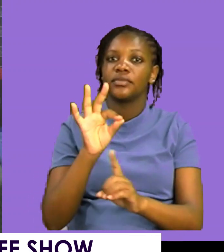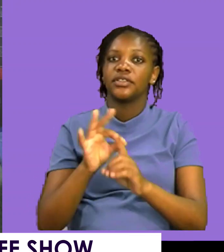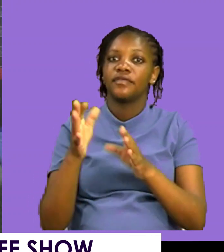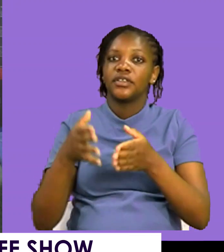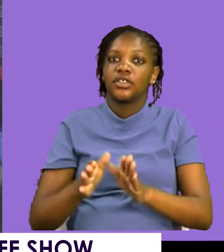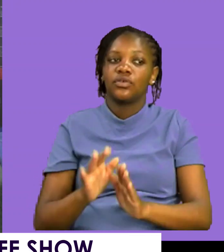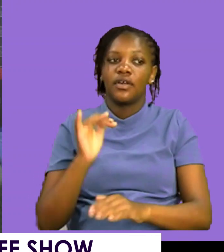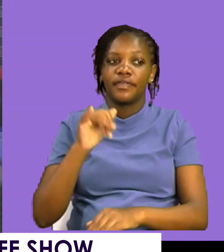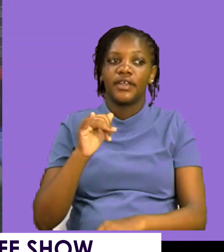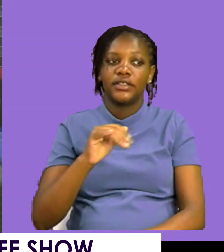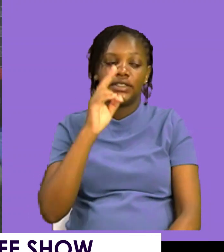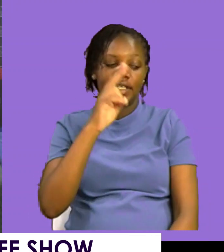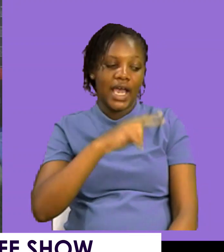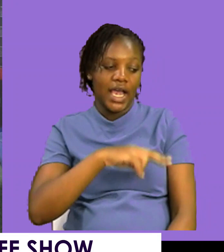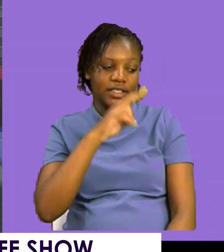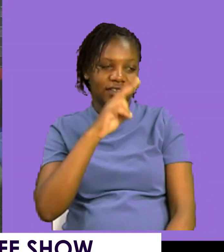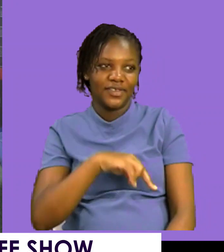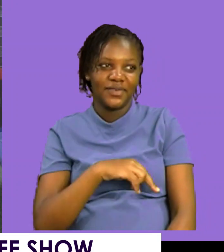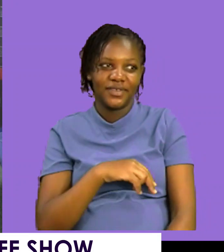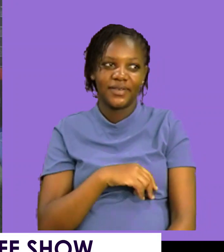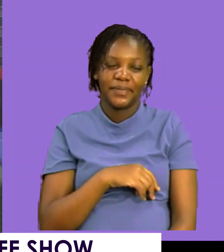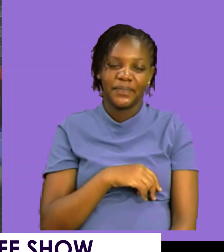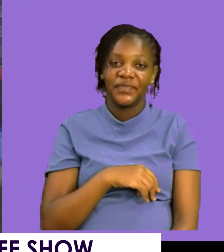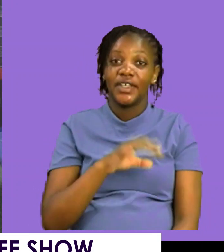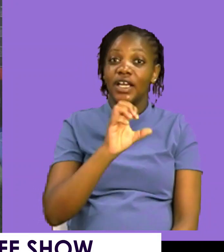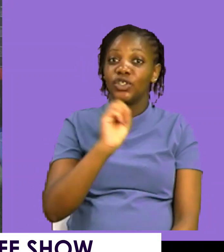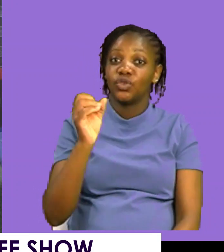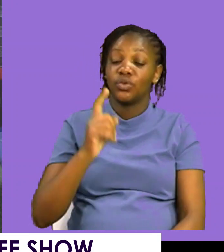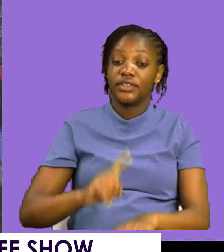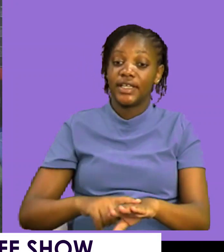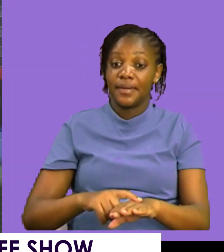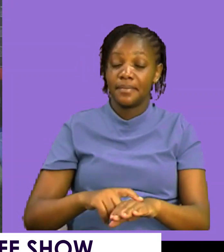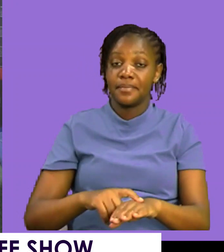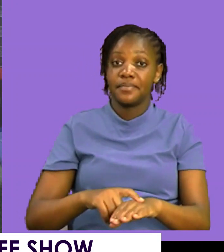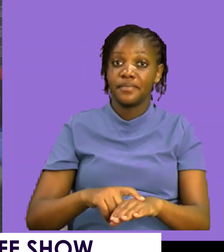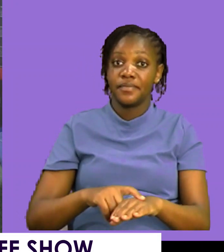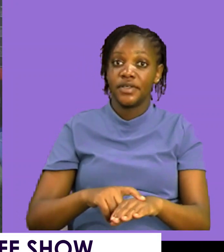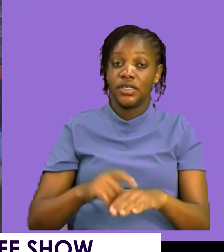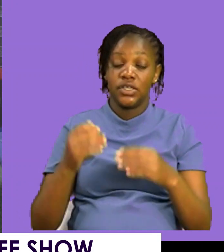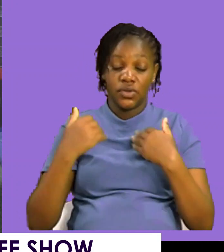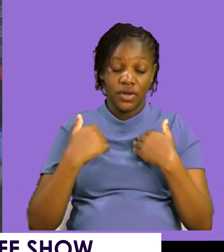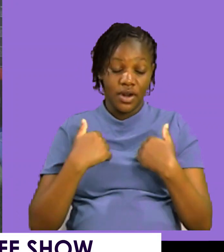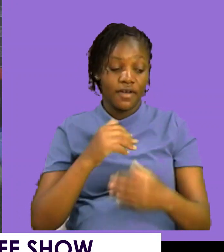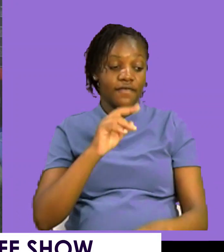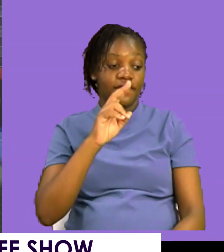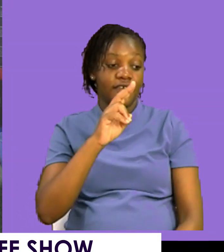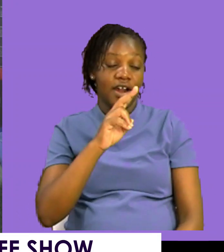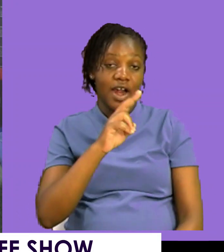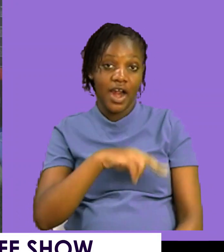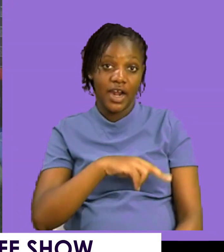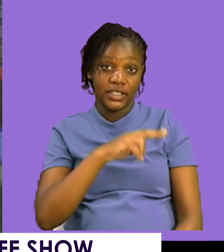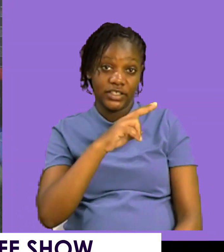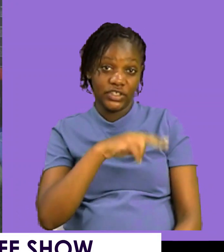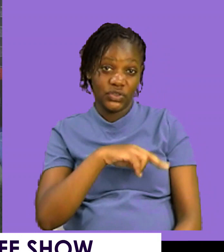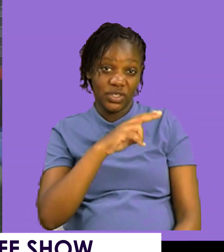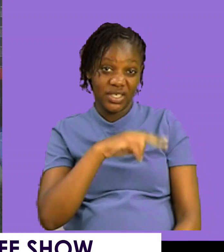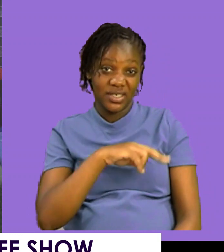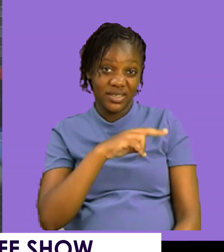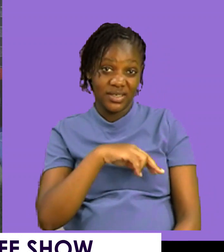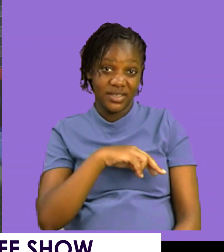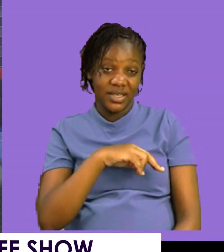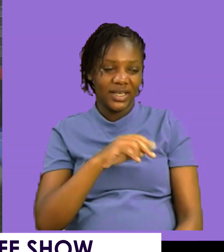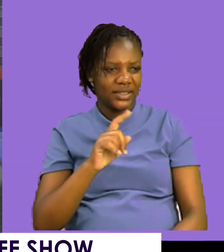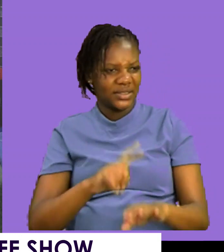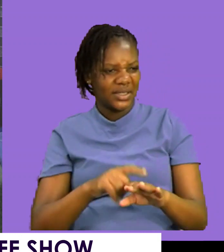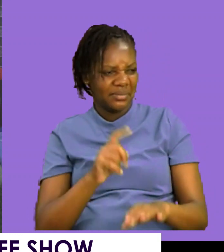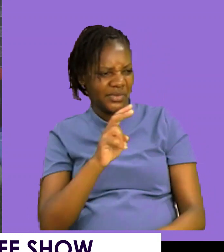that is an attitude. So whenever you face an attitude war, that is which